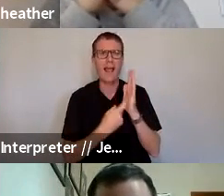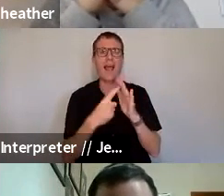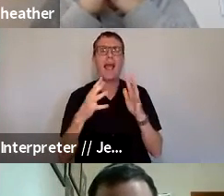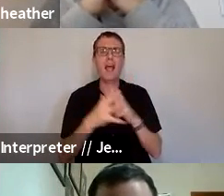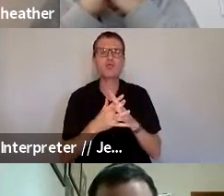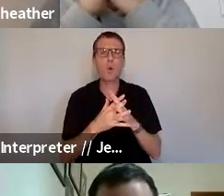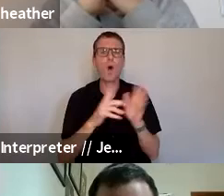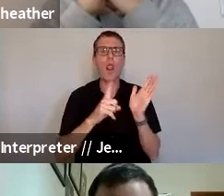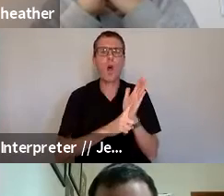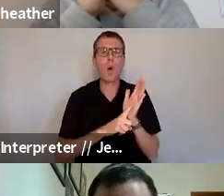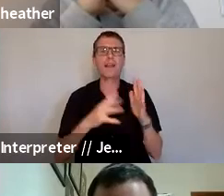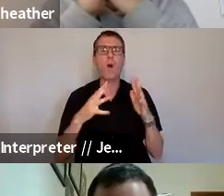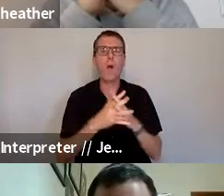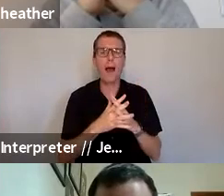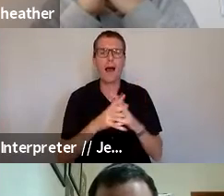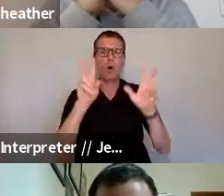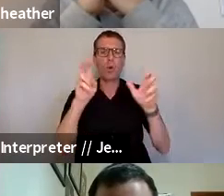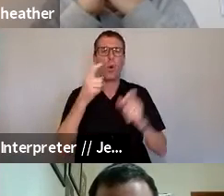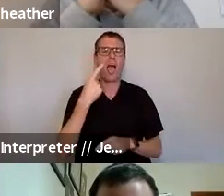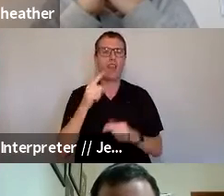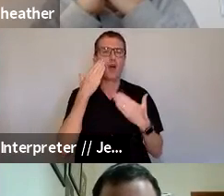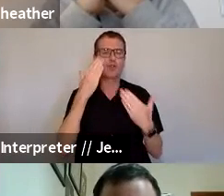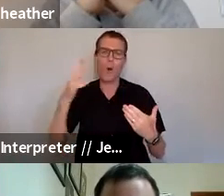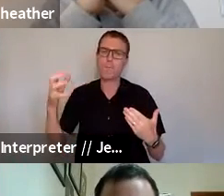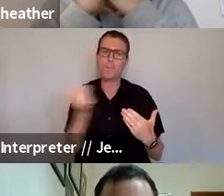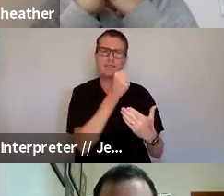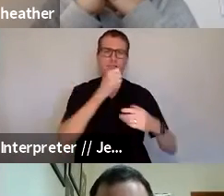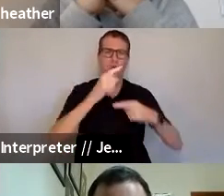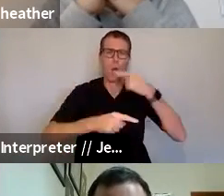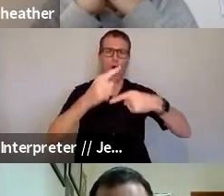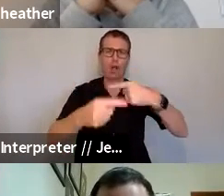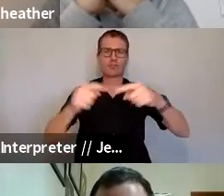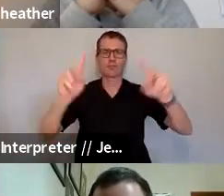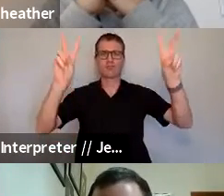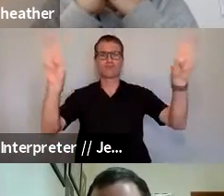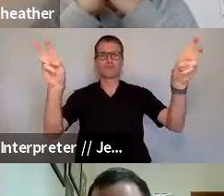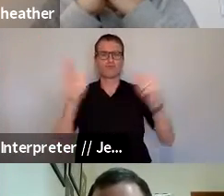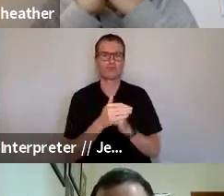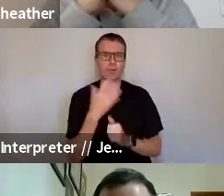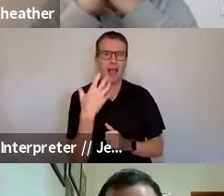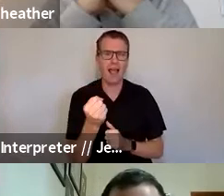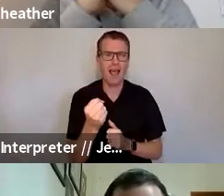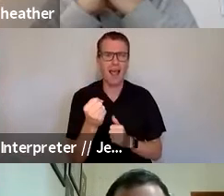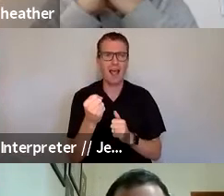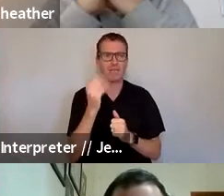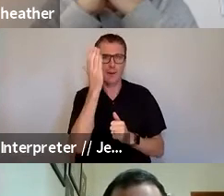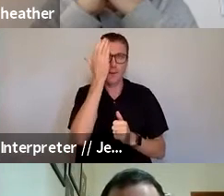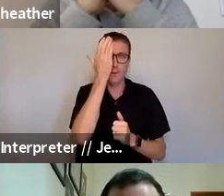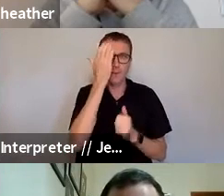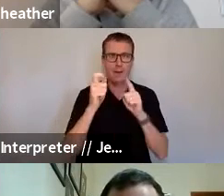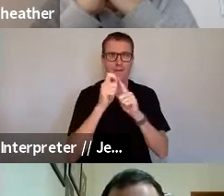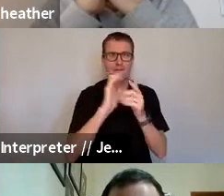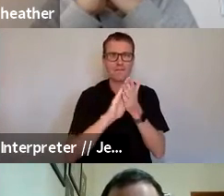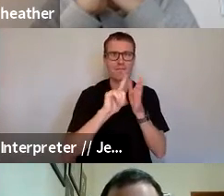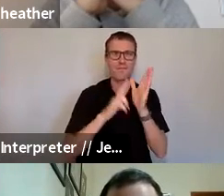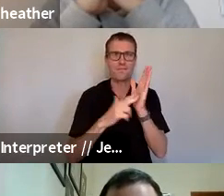which has just had the most phenomenally filmed productions of Phantom and the likes as well, which has been